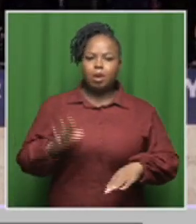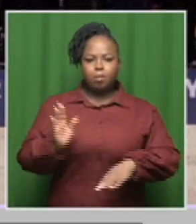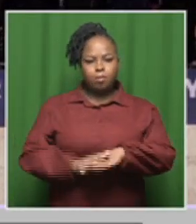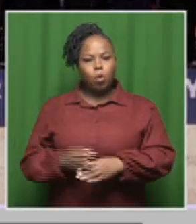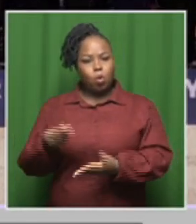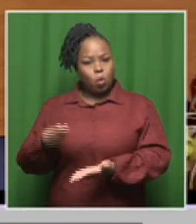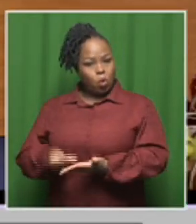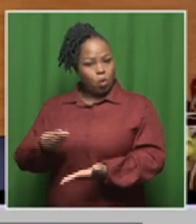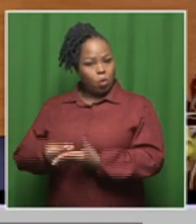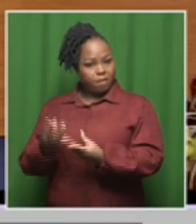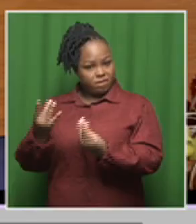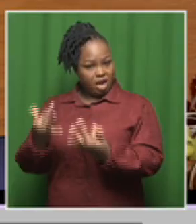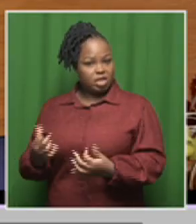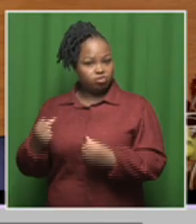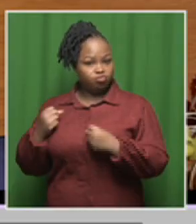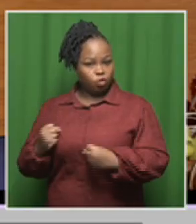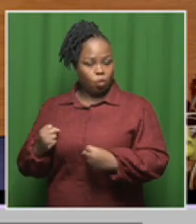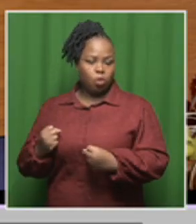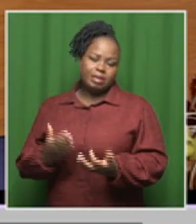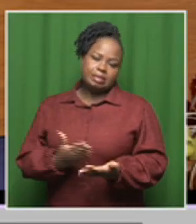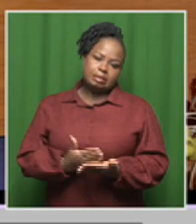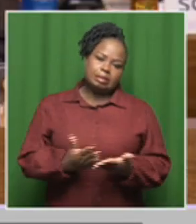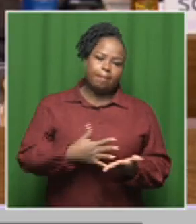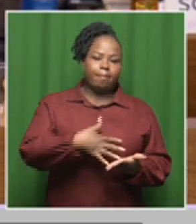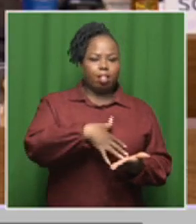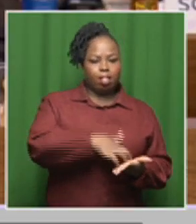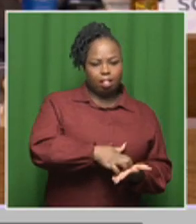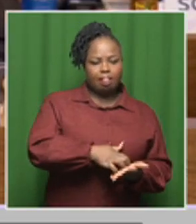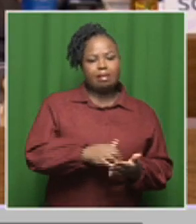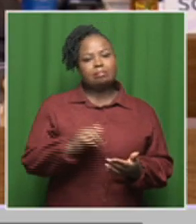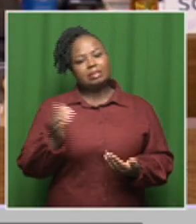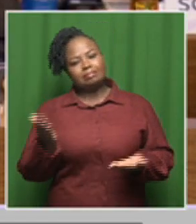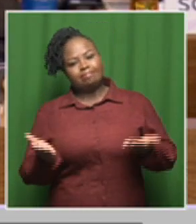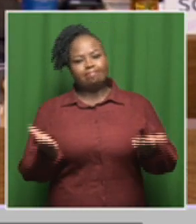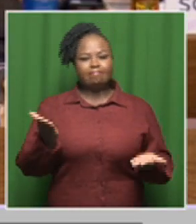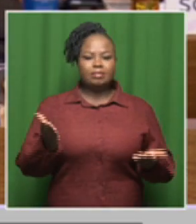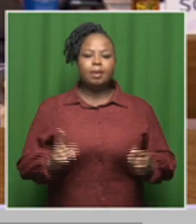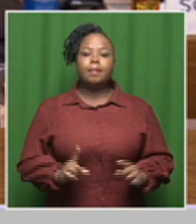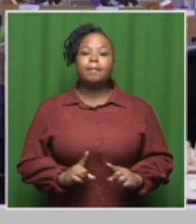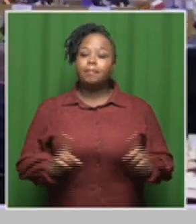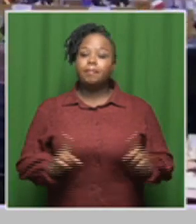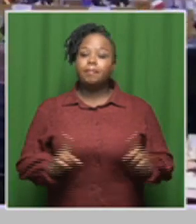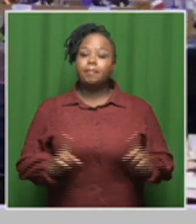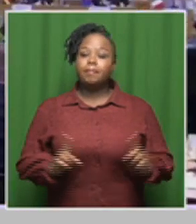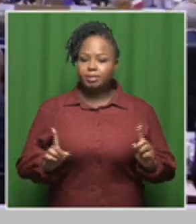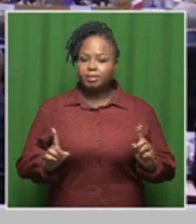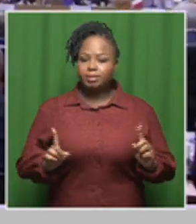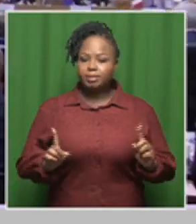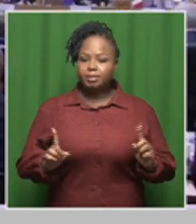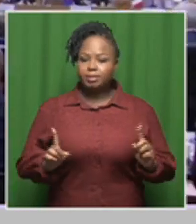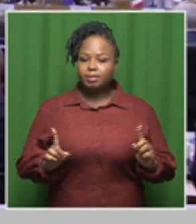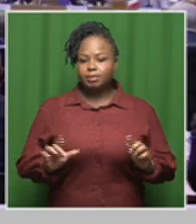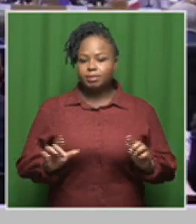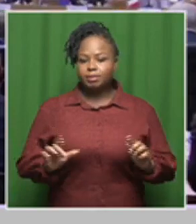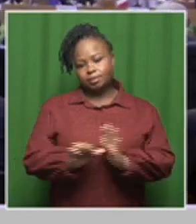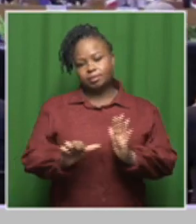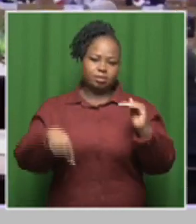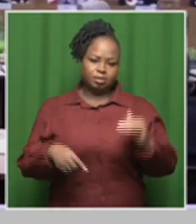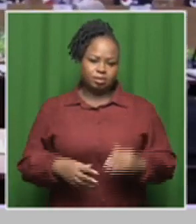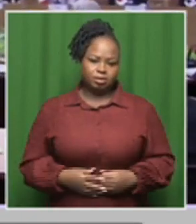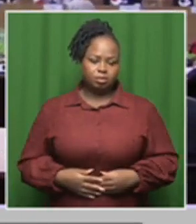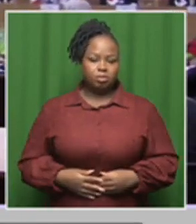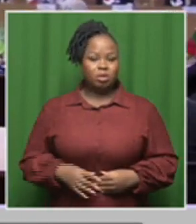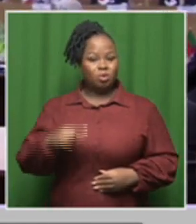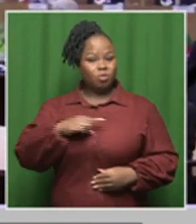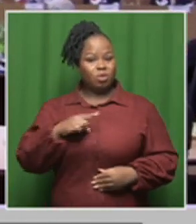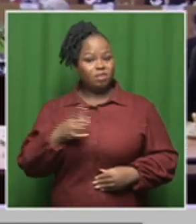in terms of the economy, the size of the economy. But the issue of equality is quite important